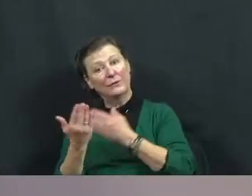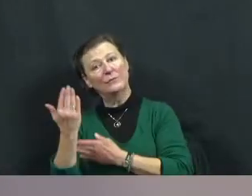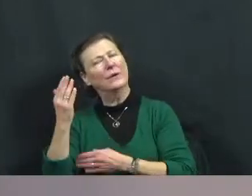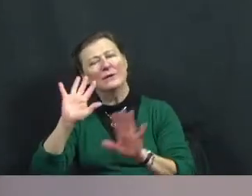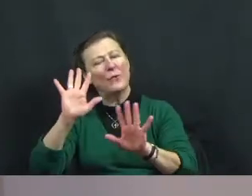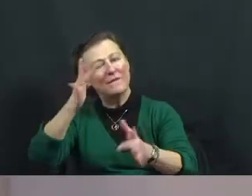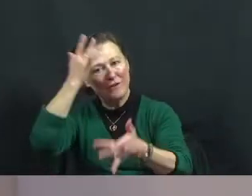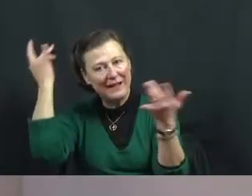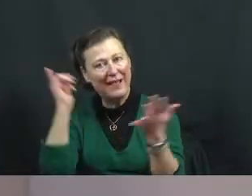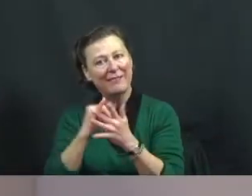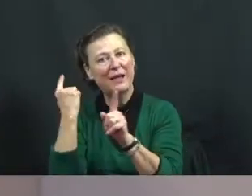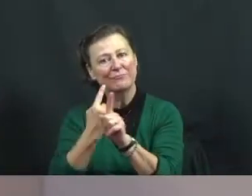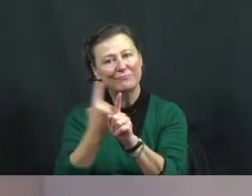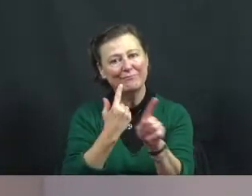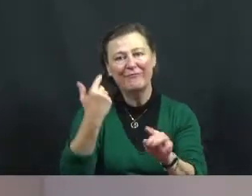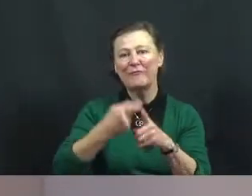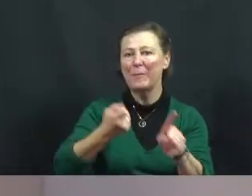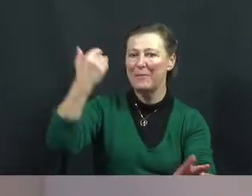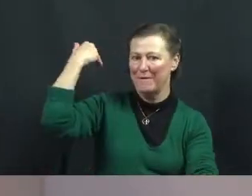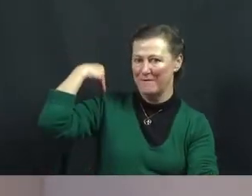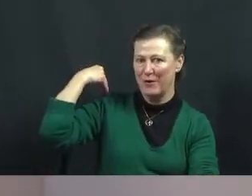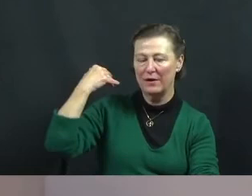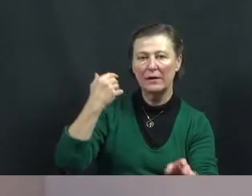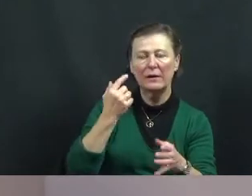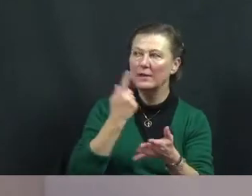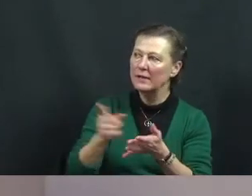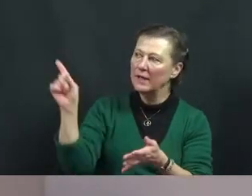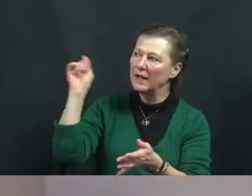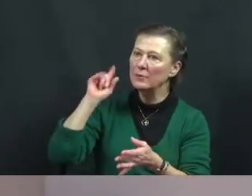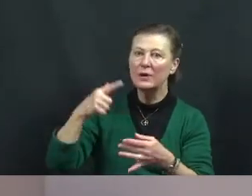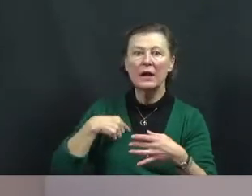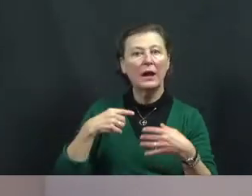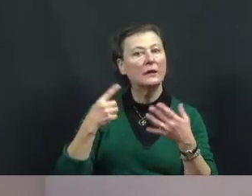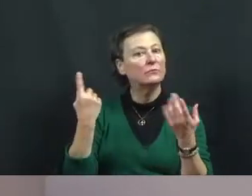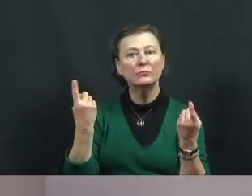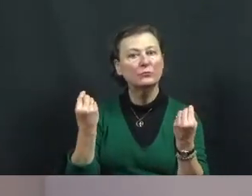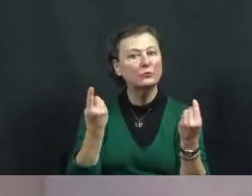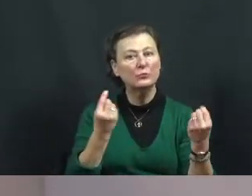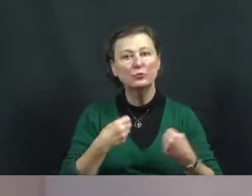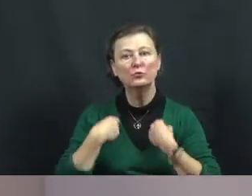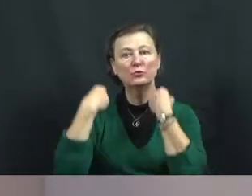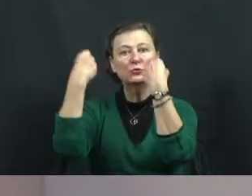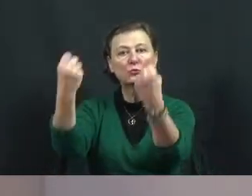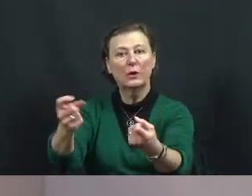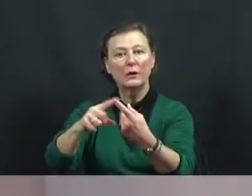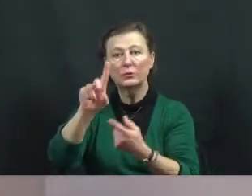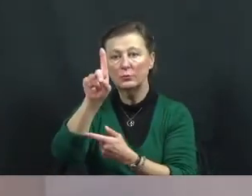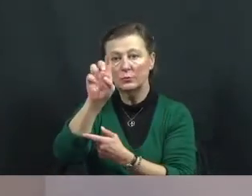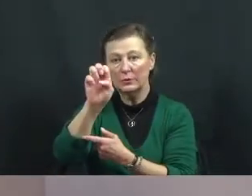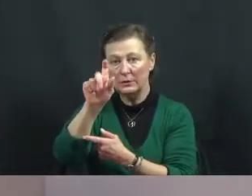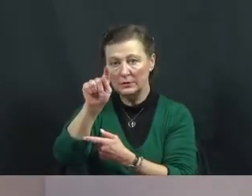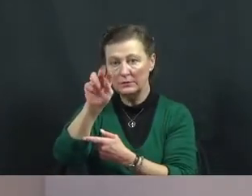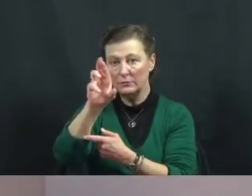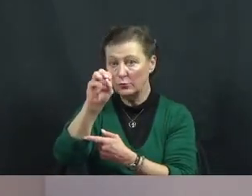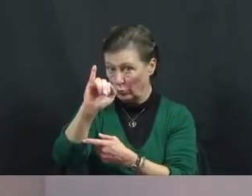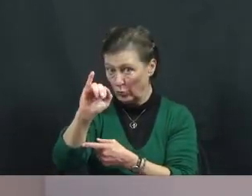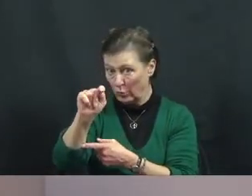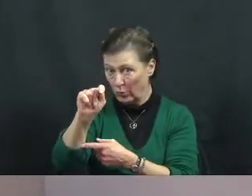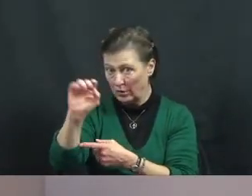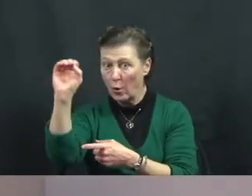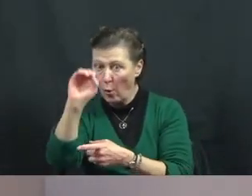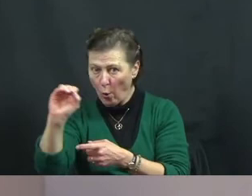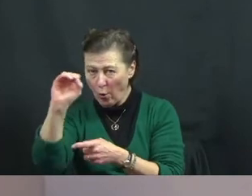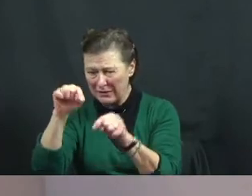had. So, this past week, I got a chance to drive up to Detroit, Oregon, not so far